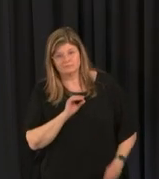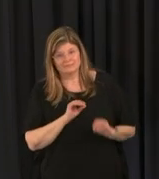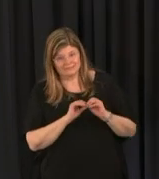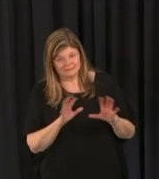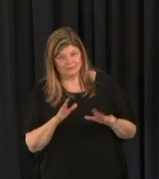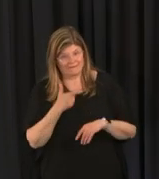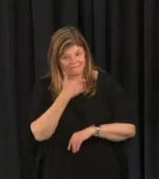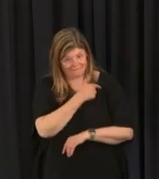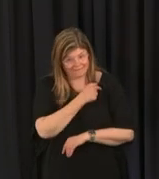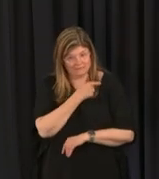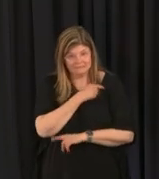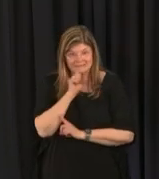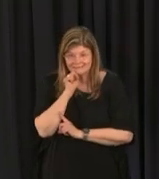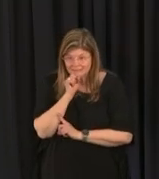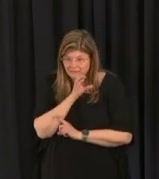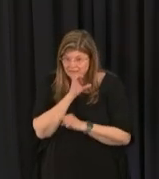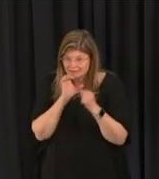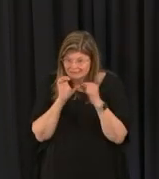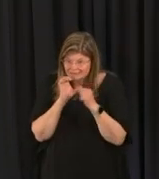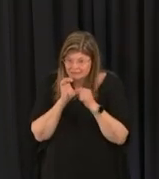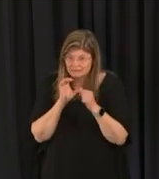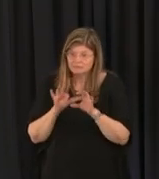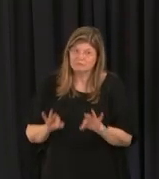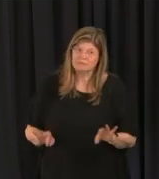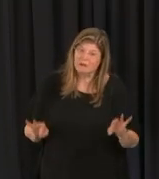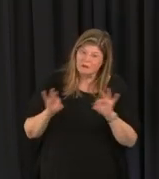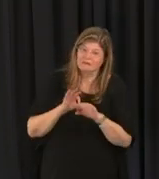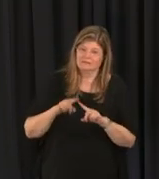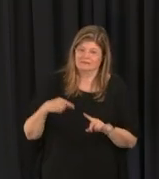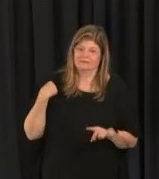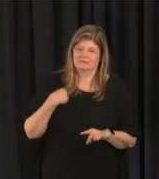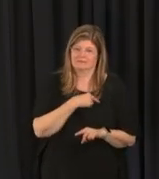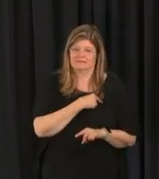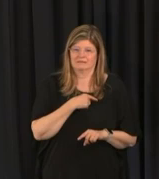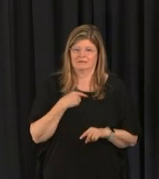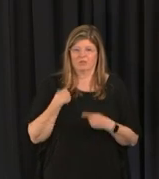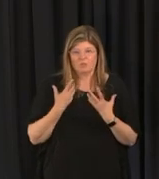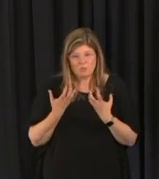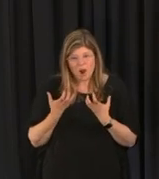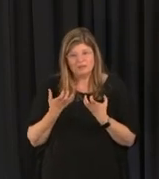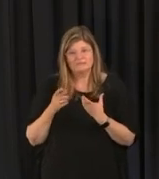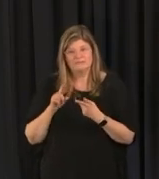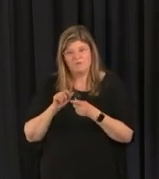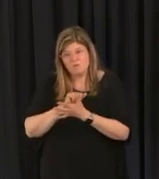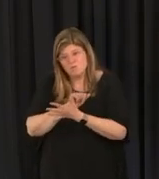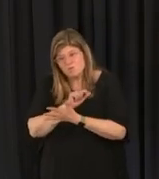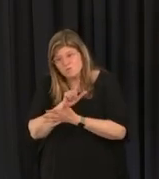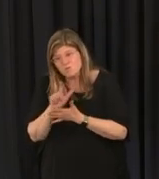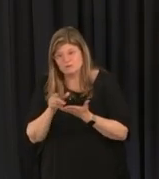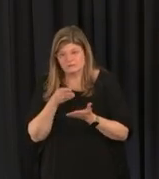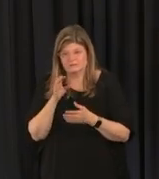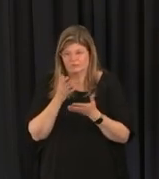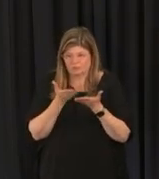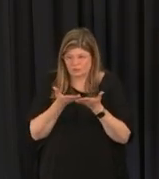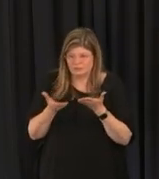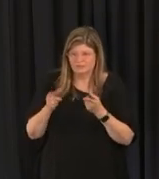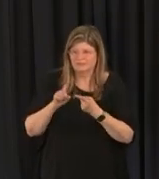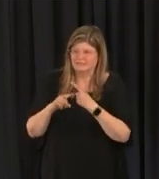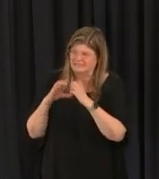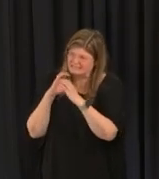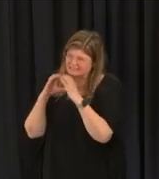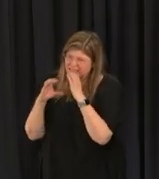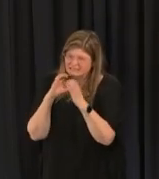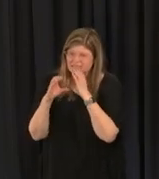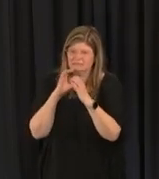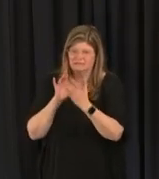it, vaccinating seniors is extremely important to us. So we really do want people to use all of their resources and communicate to seniors to